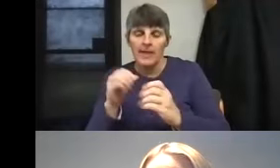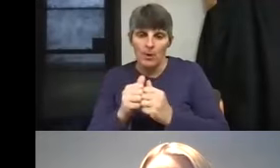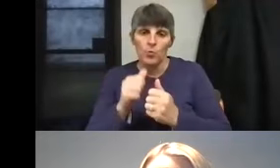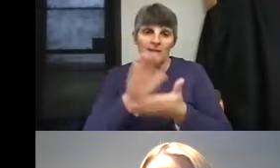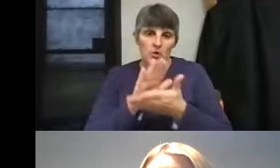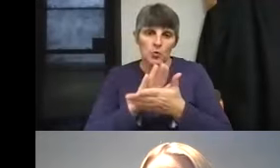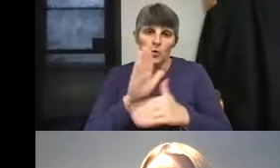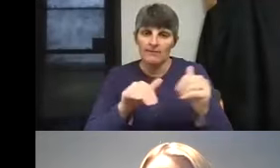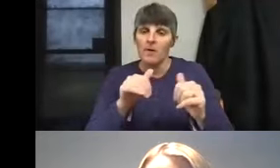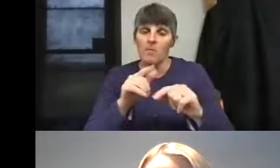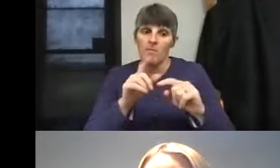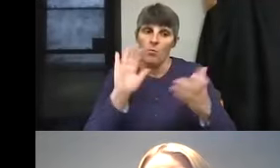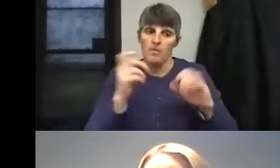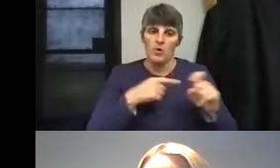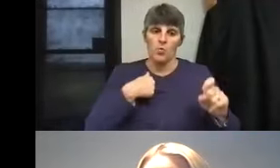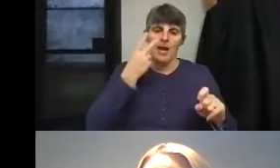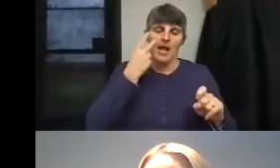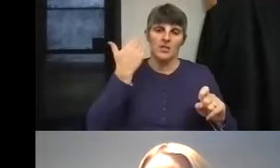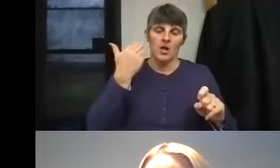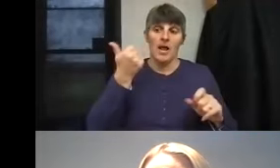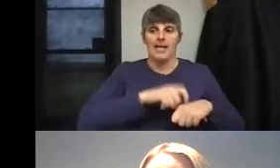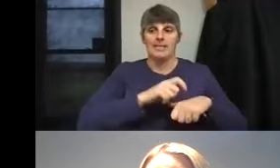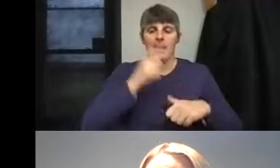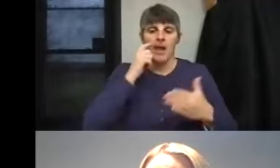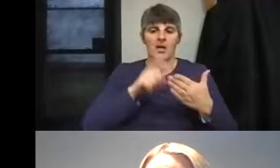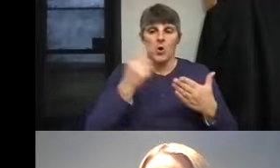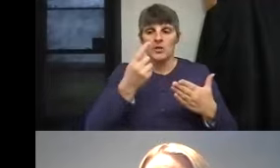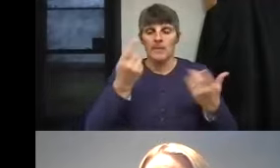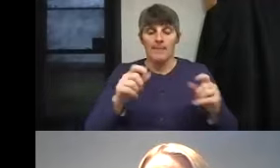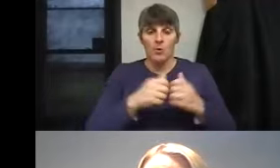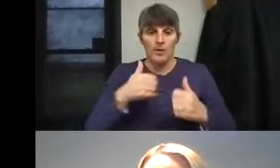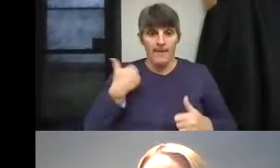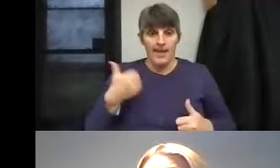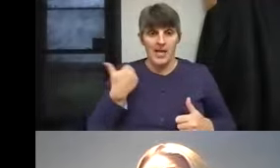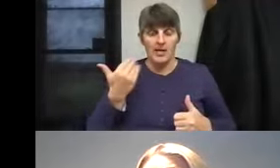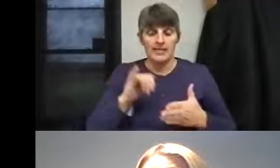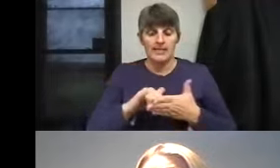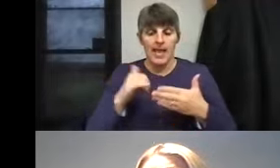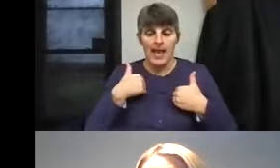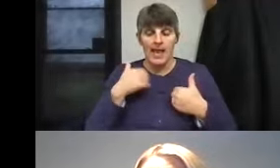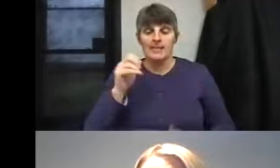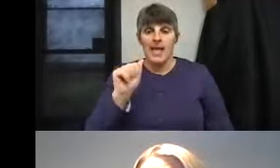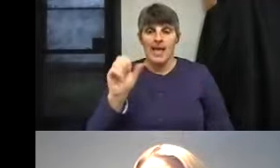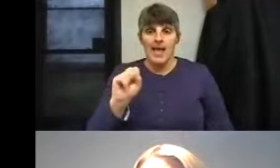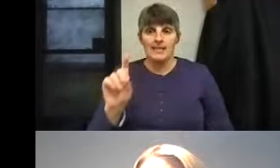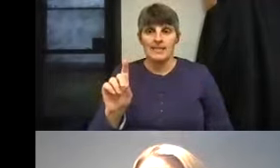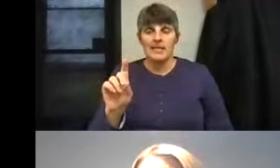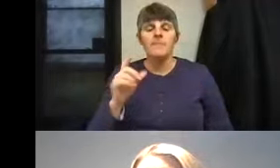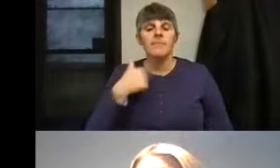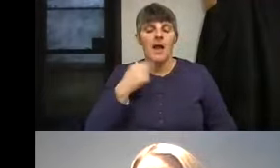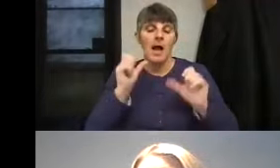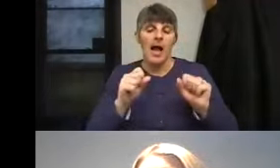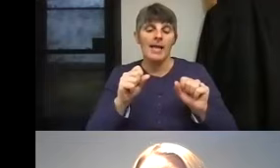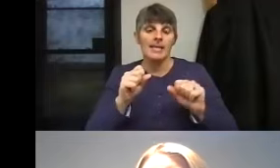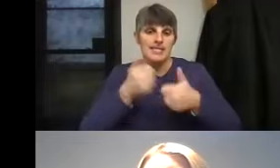from what I've seen, where whenever I notice something's going on with my youngest that has ASD, I could send